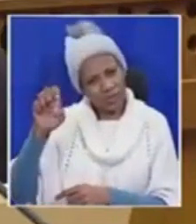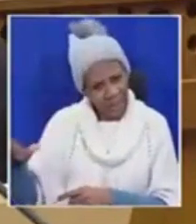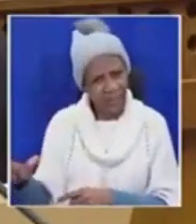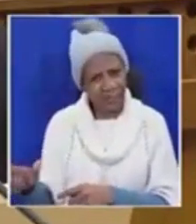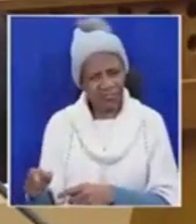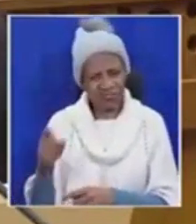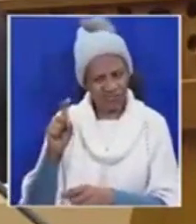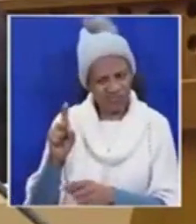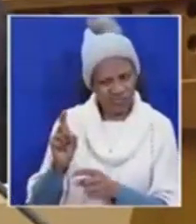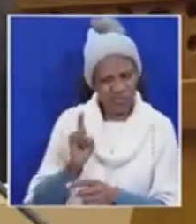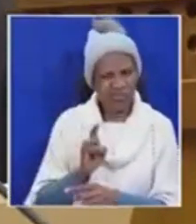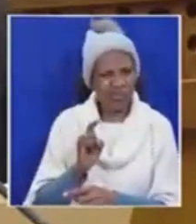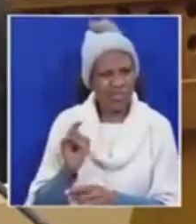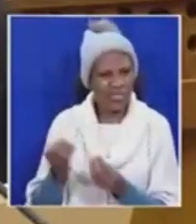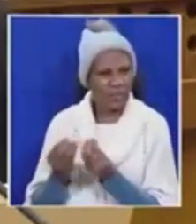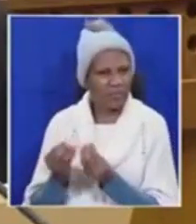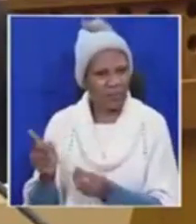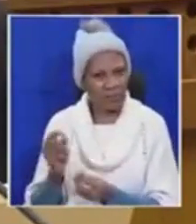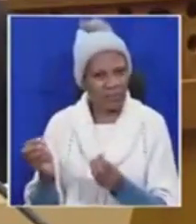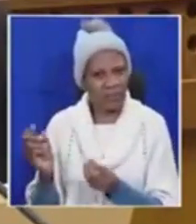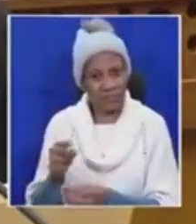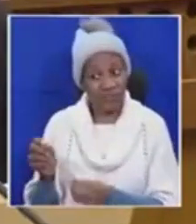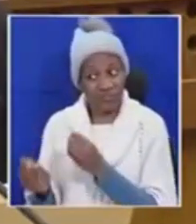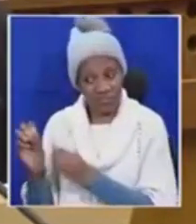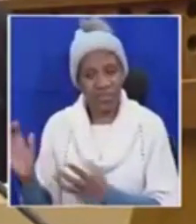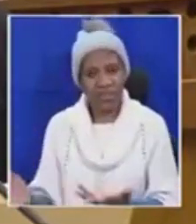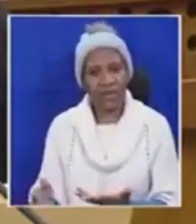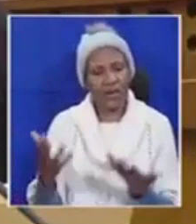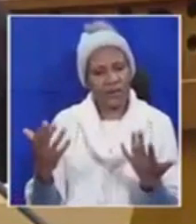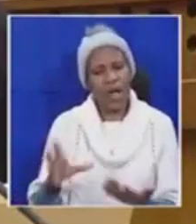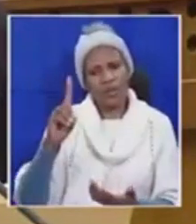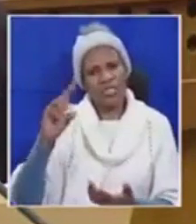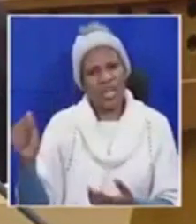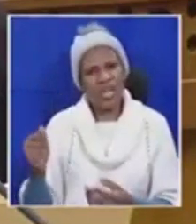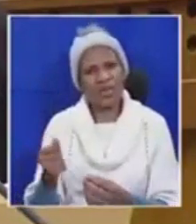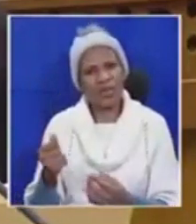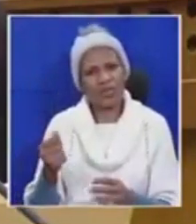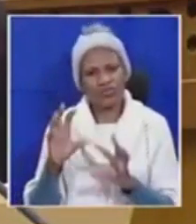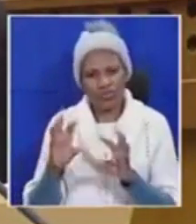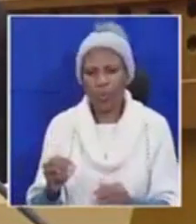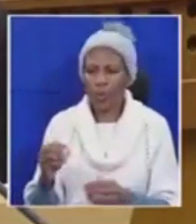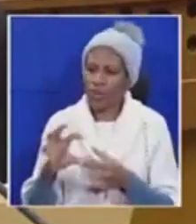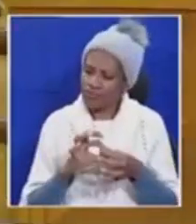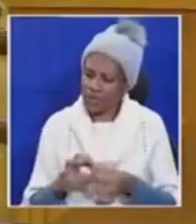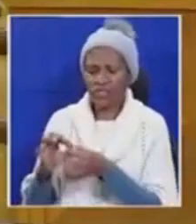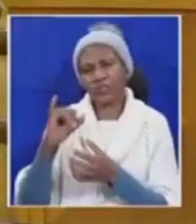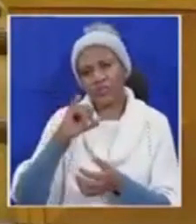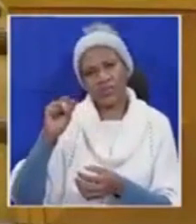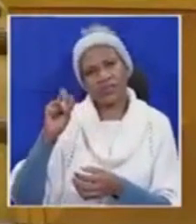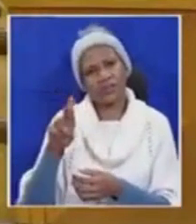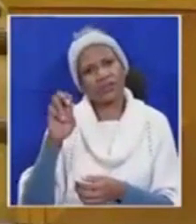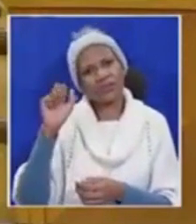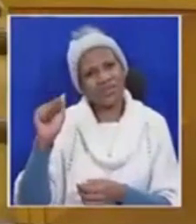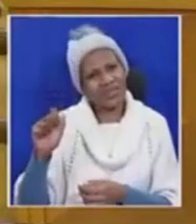DA's knee-jerk criticism of the withdrawal of SA's ambassador to Israel parroted statements by the Zionist